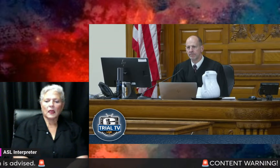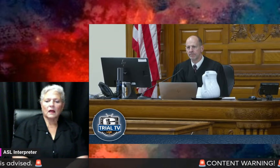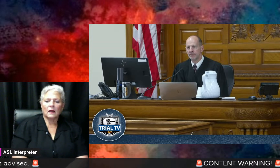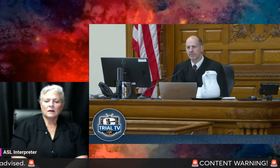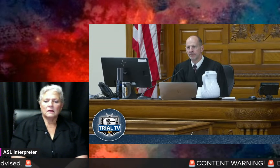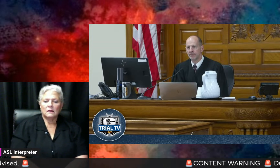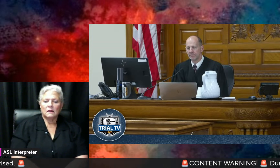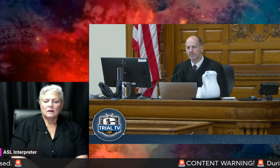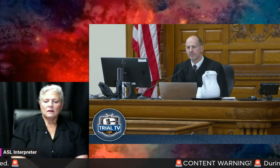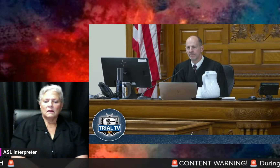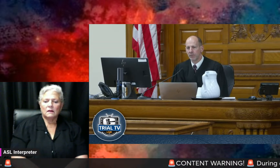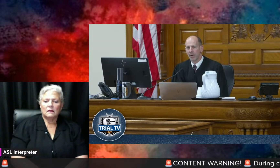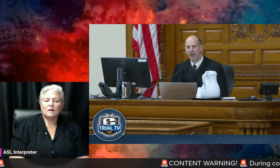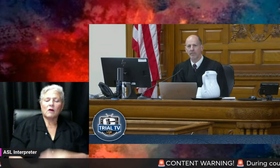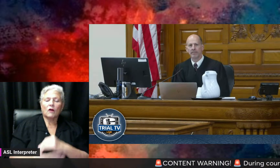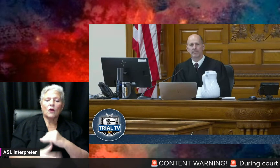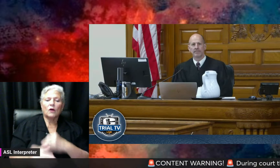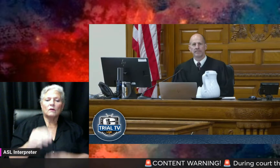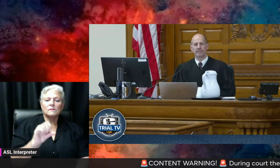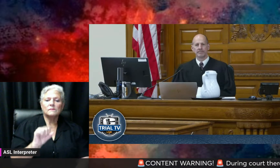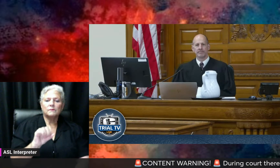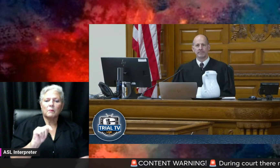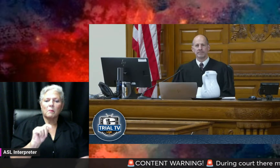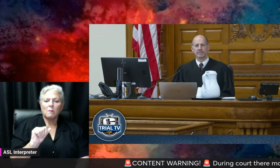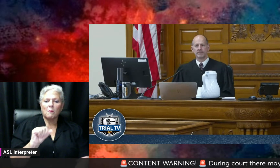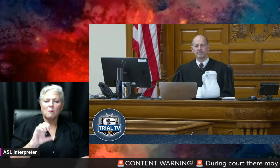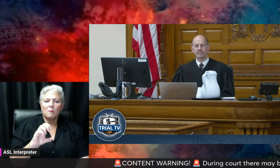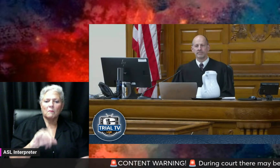We would call Stacy Schmeiser. Okay.